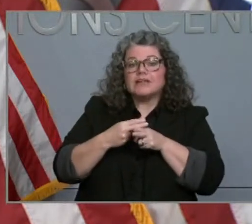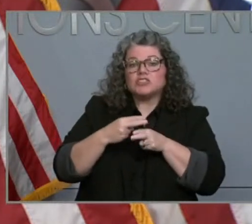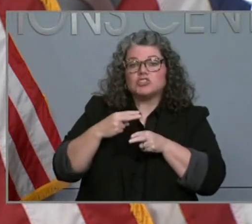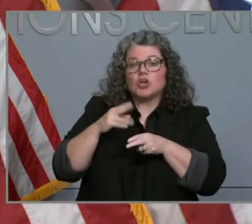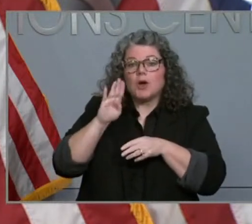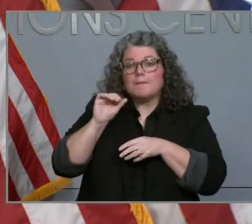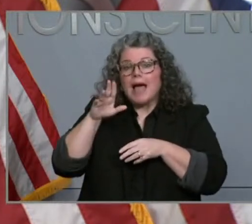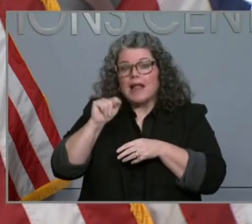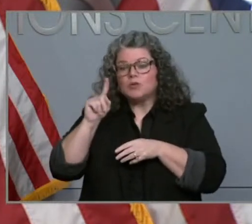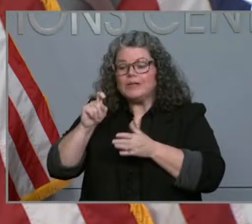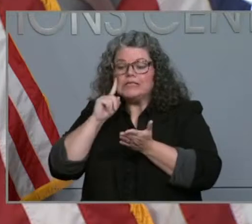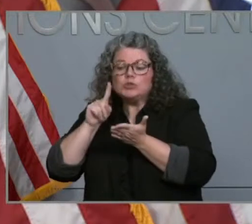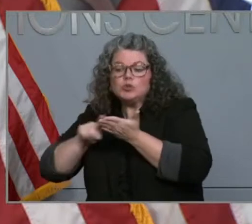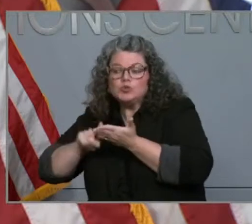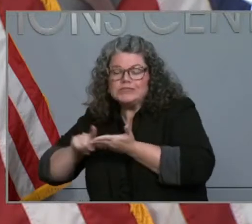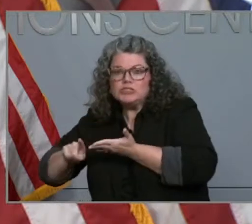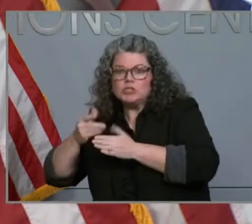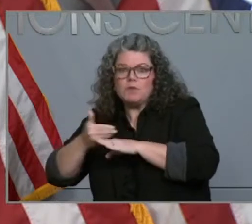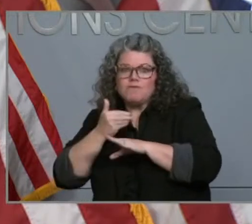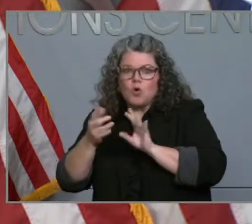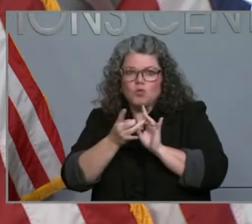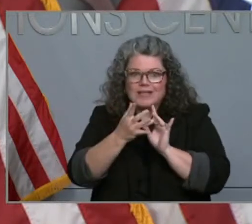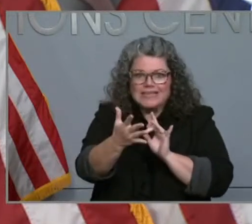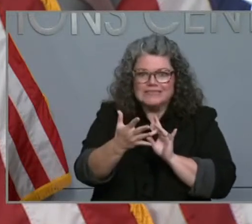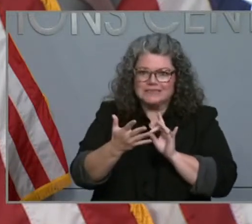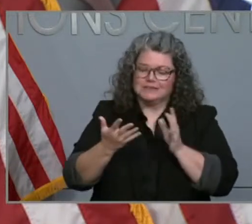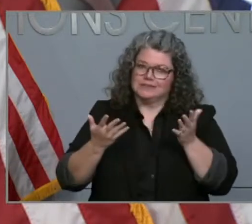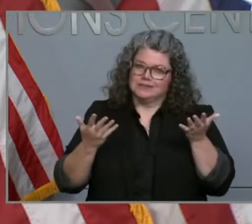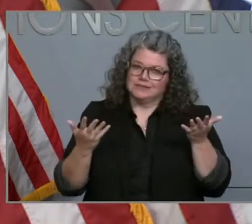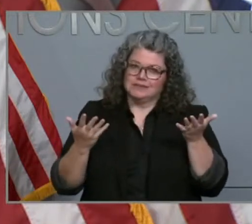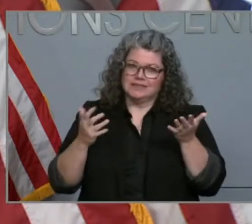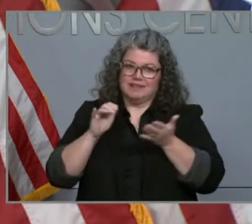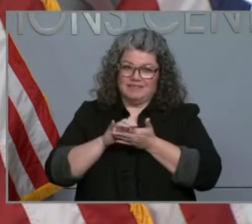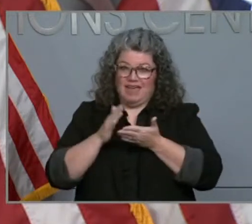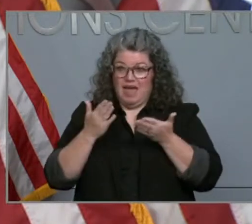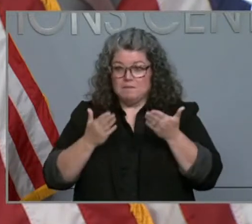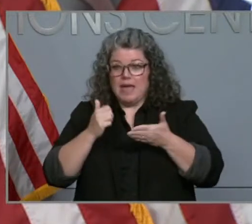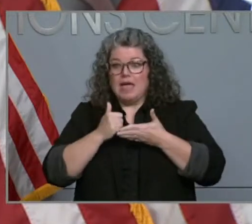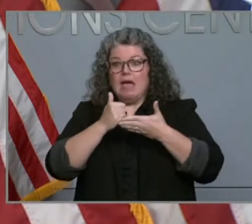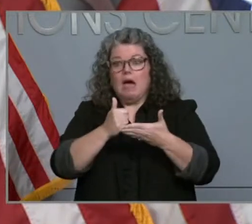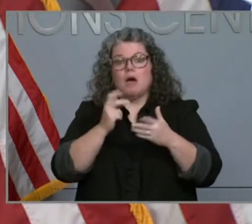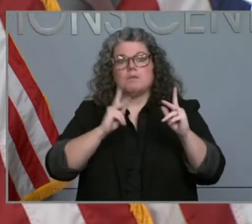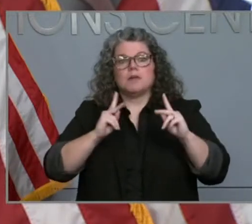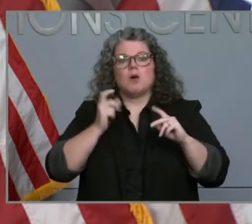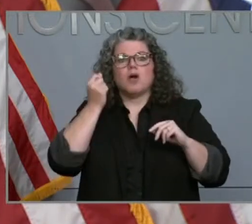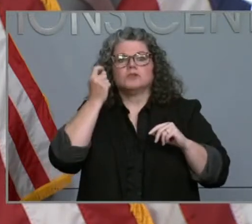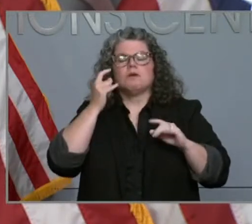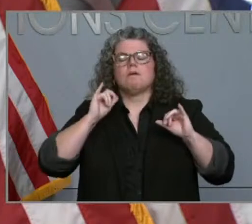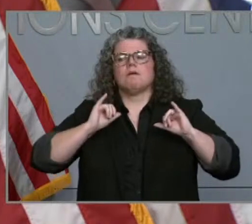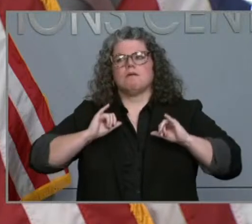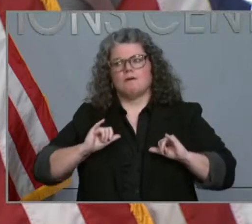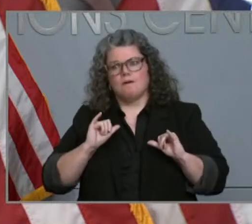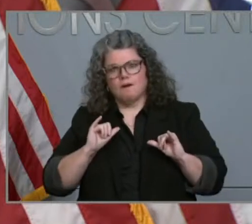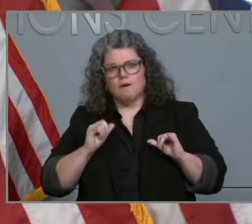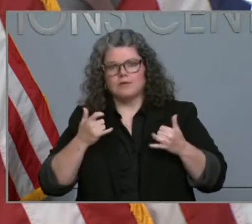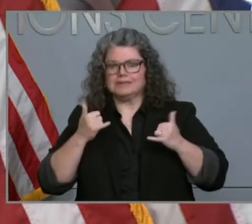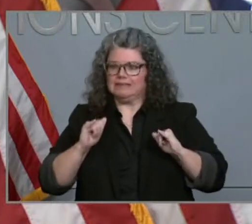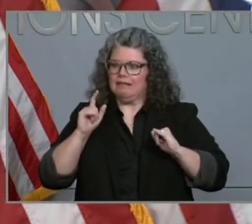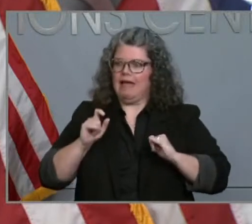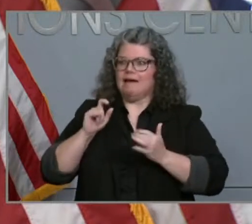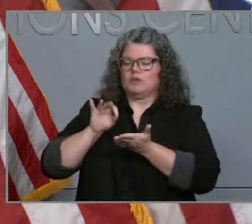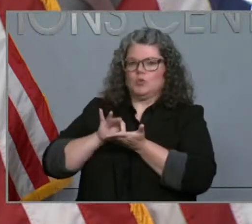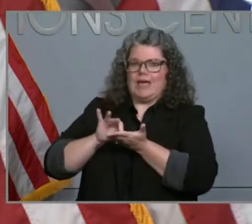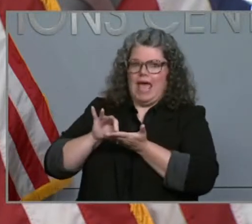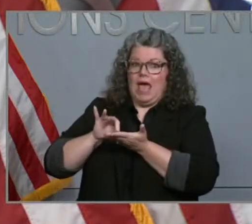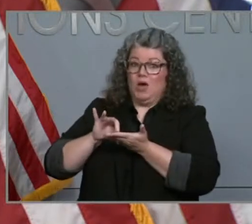ballots we need to research. And that may, help people to realize, we've got a number of provisional ballots